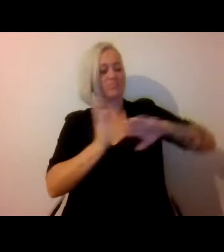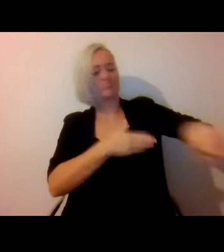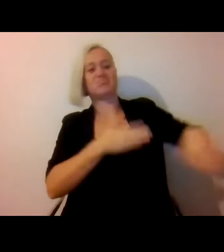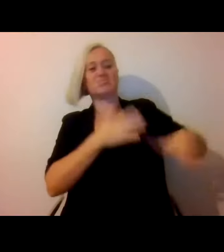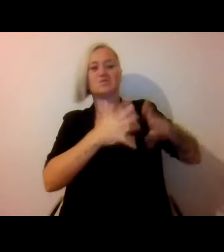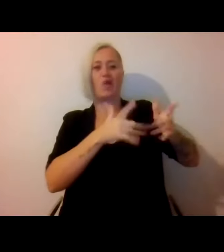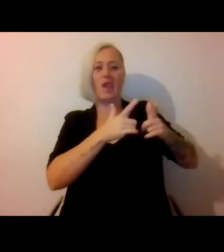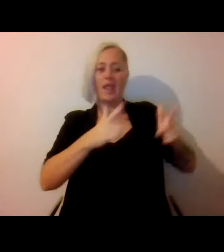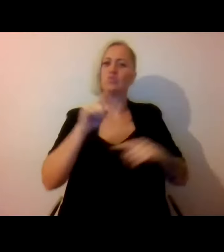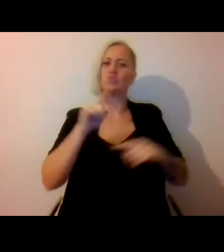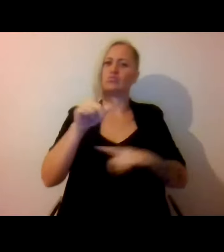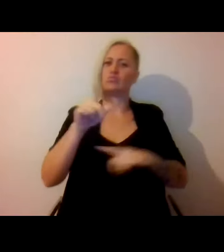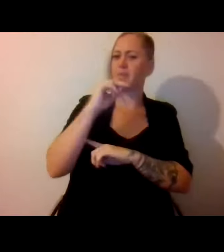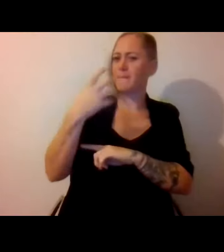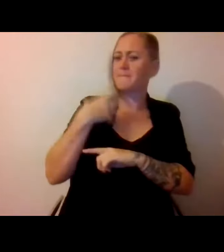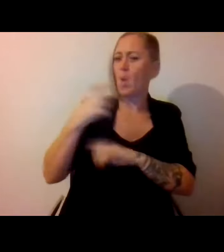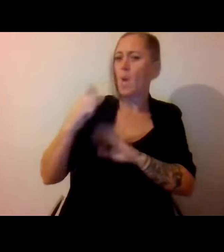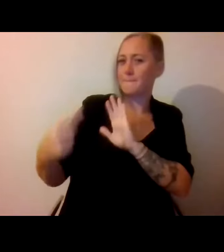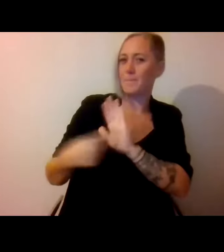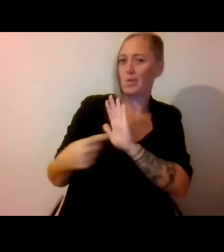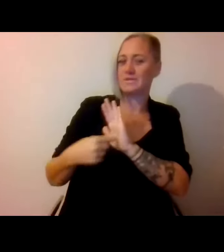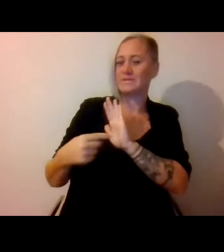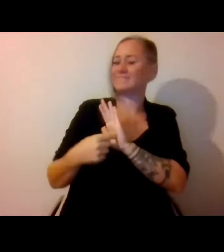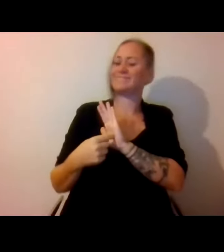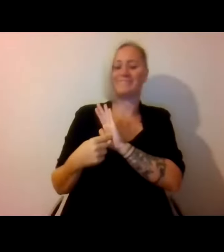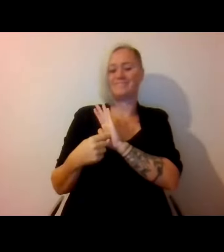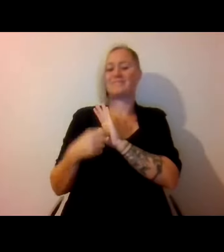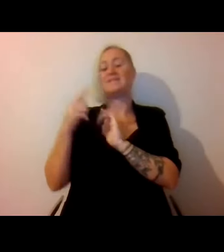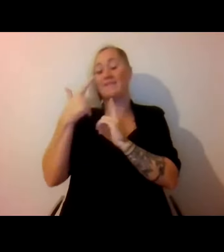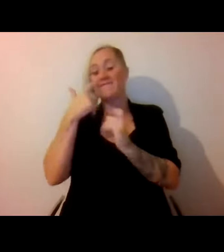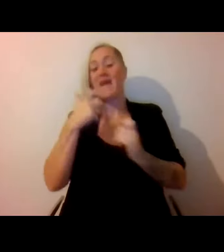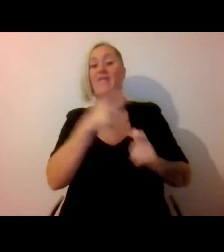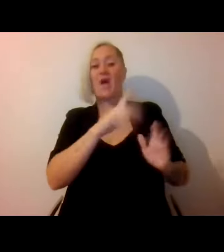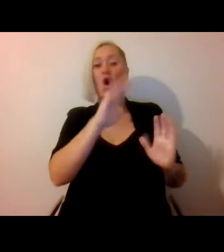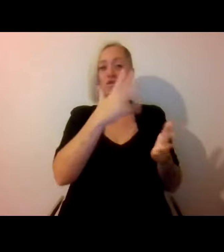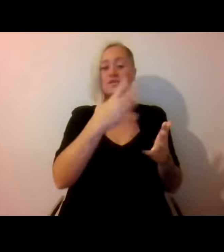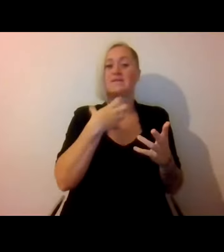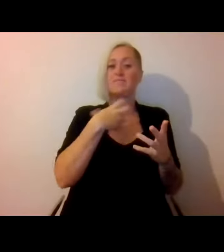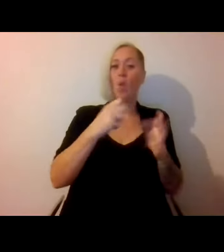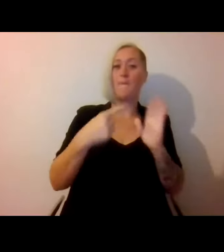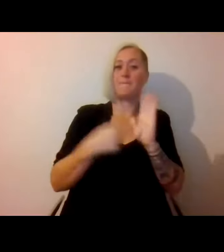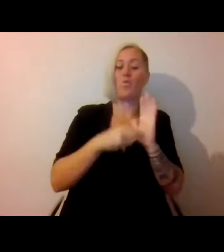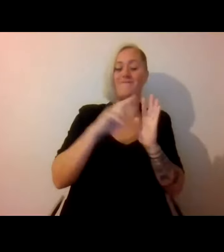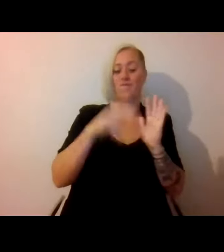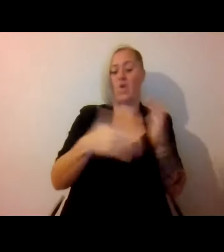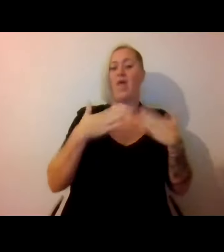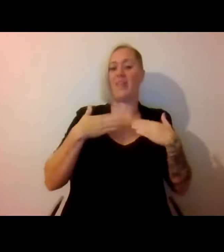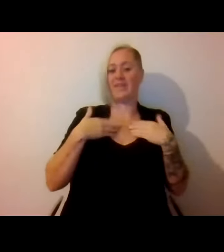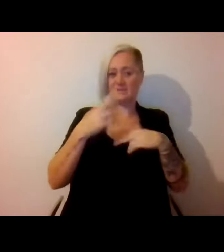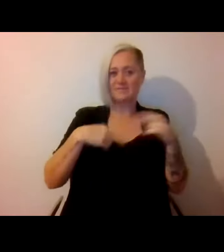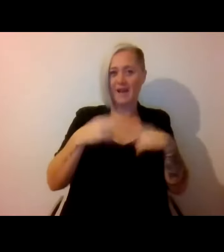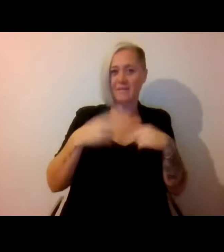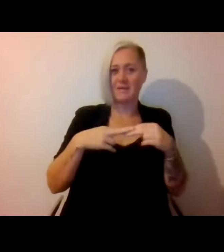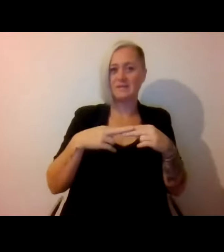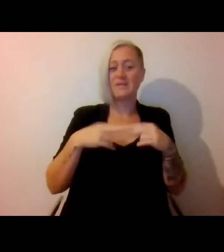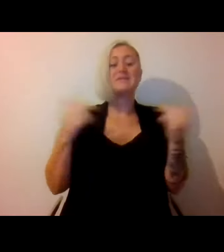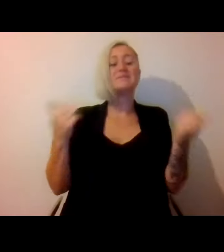found to reliably support healthy development. And there are many people in prominent